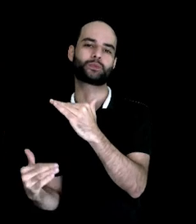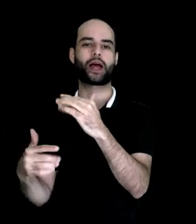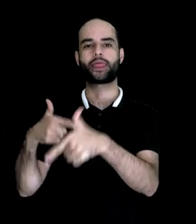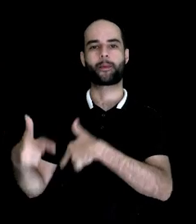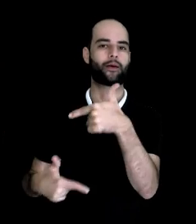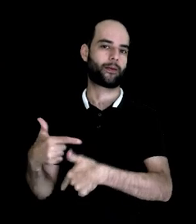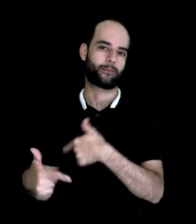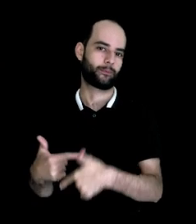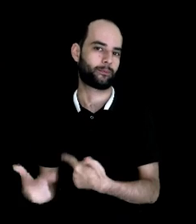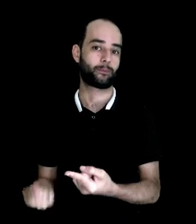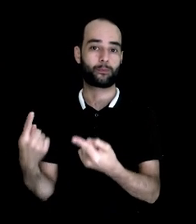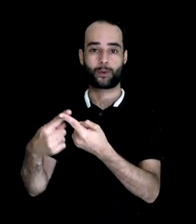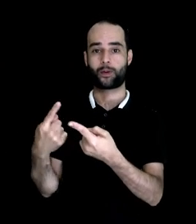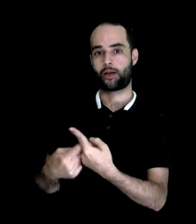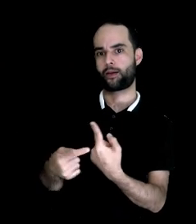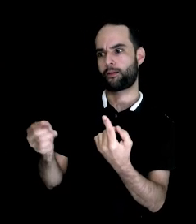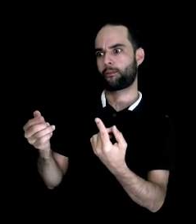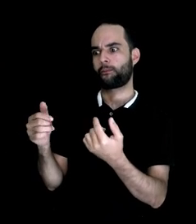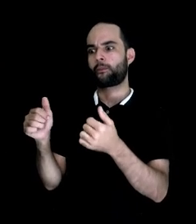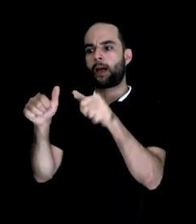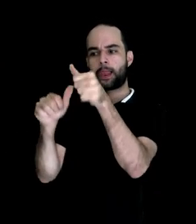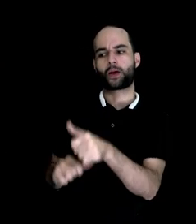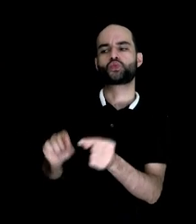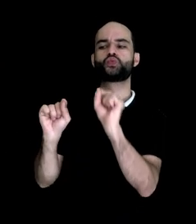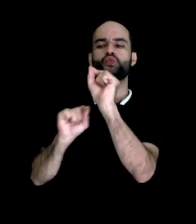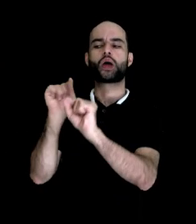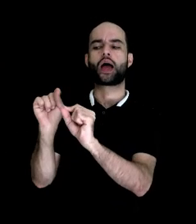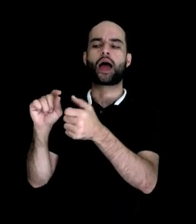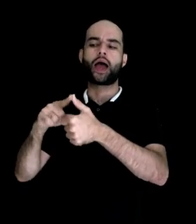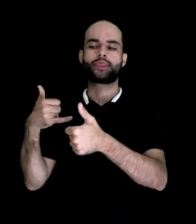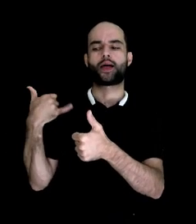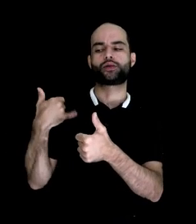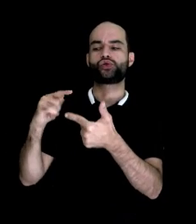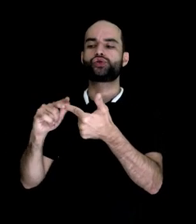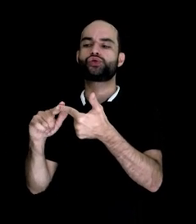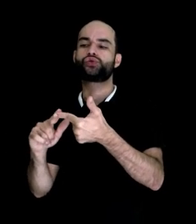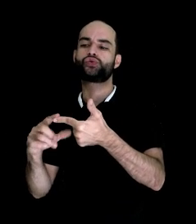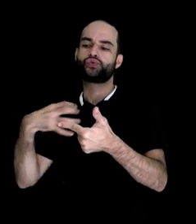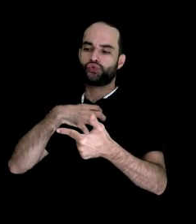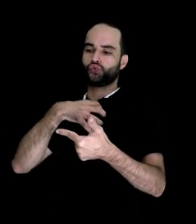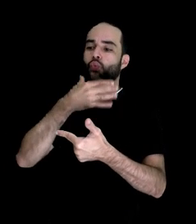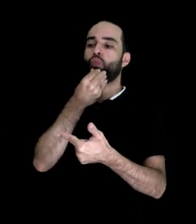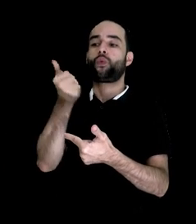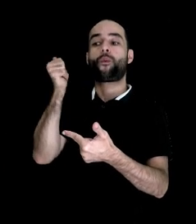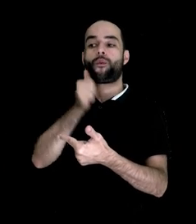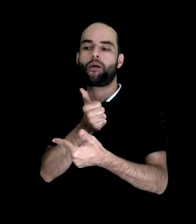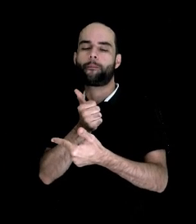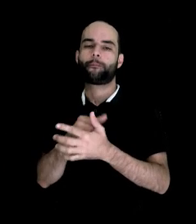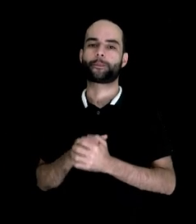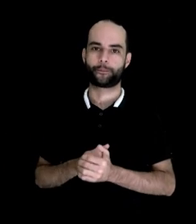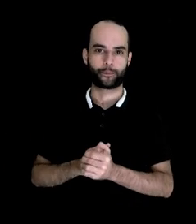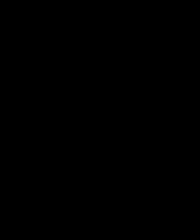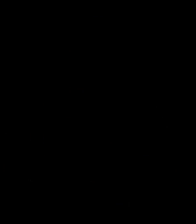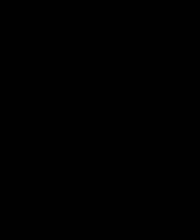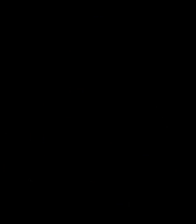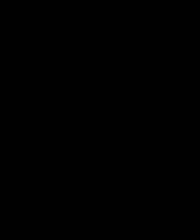are less likely to work after age and gender analysis. A line down to the left side in justified black ink